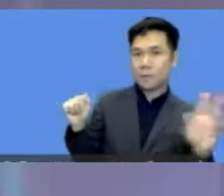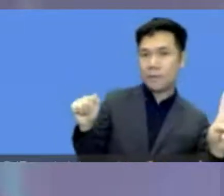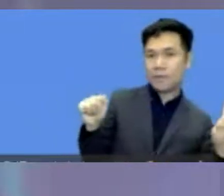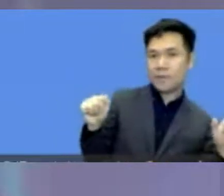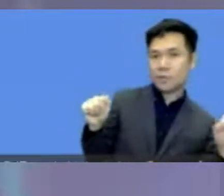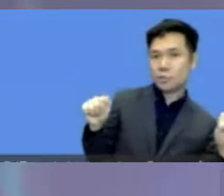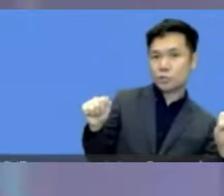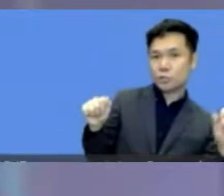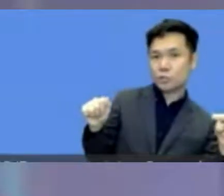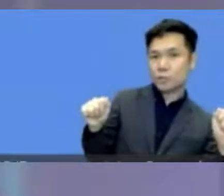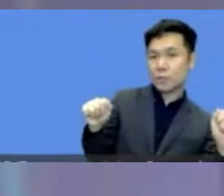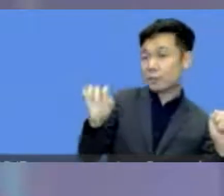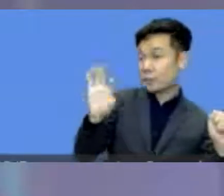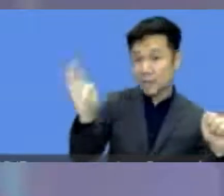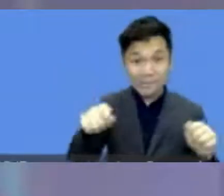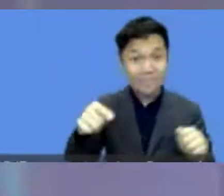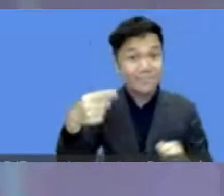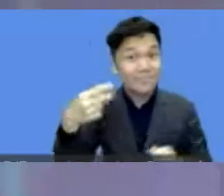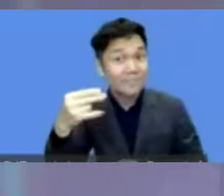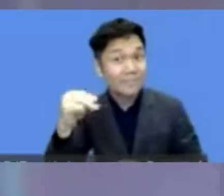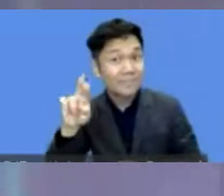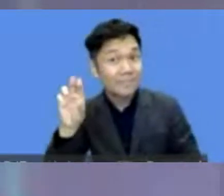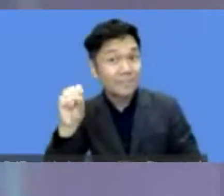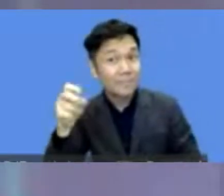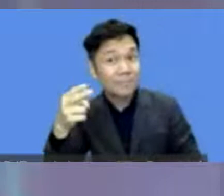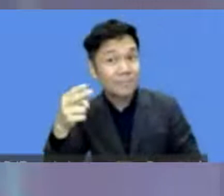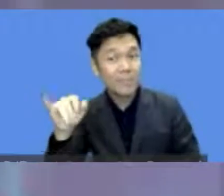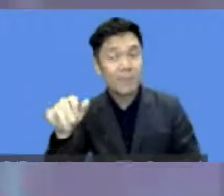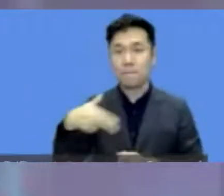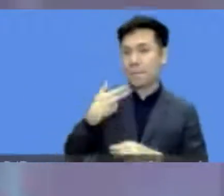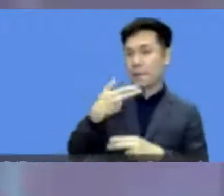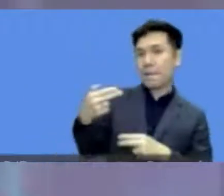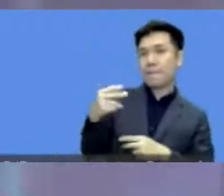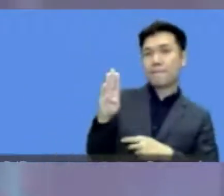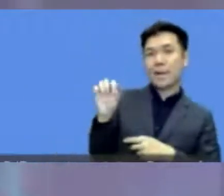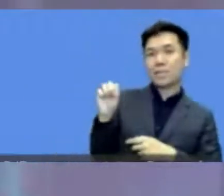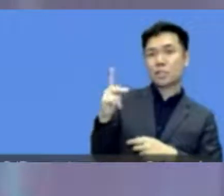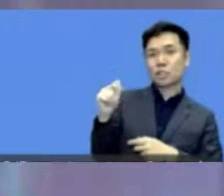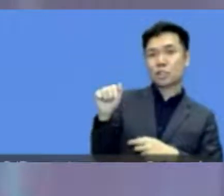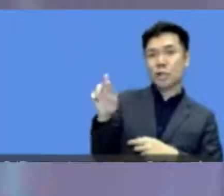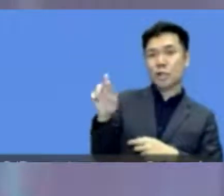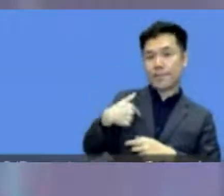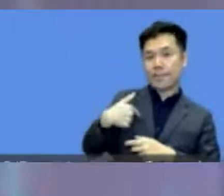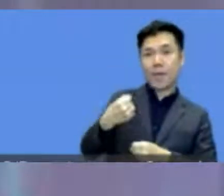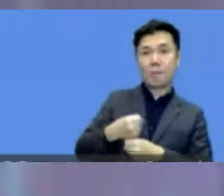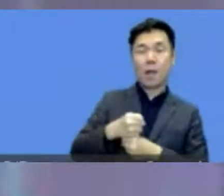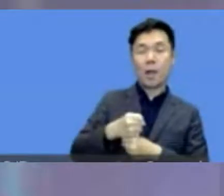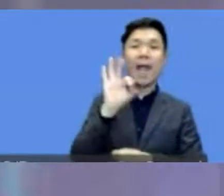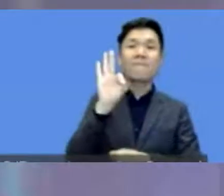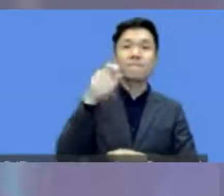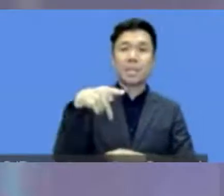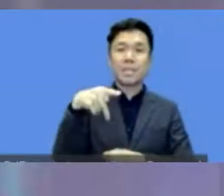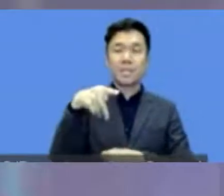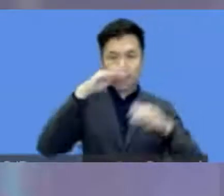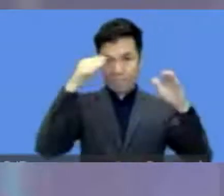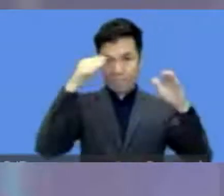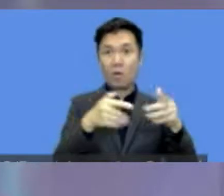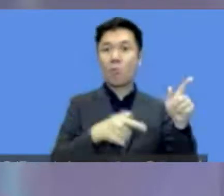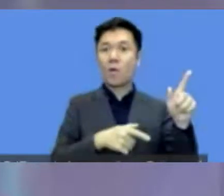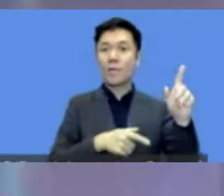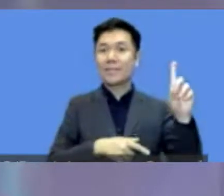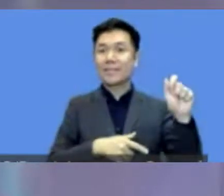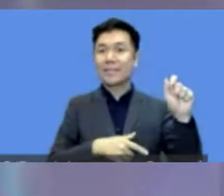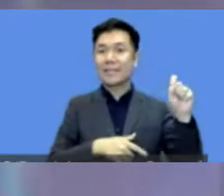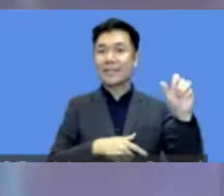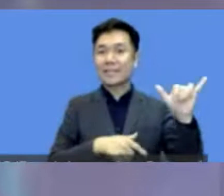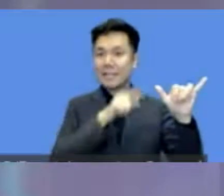Hiroshi. Hopefully he is listening me. My name is Bhaskar Bhattacharjee. I am working as a focal point for DAISY in Bangladesh and